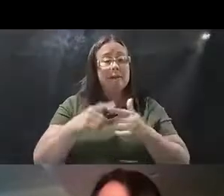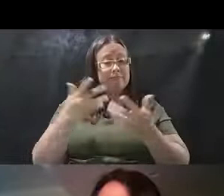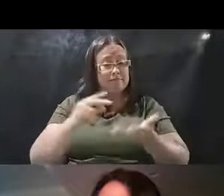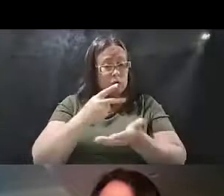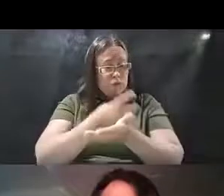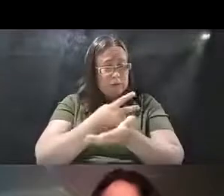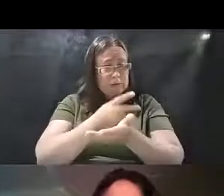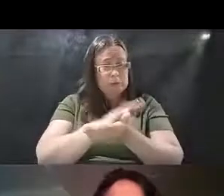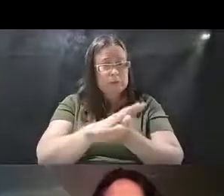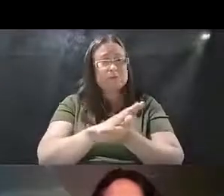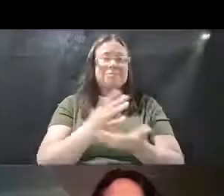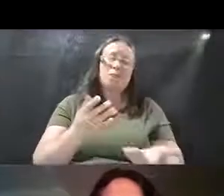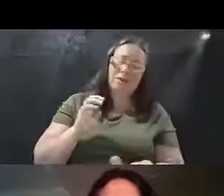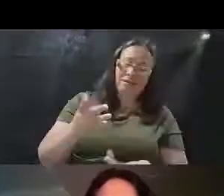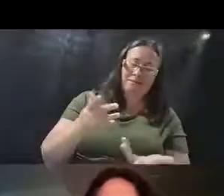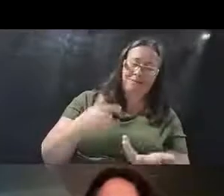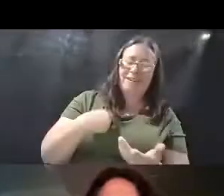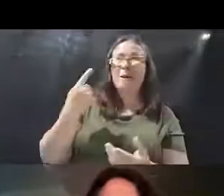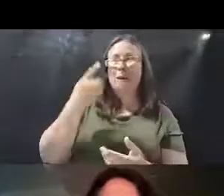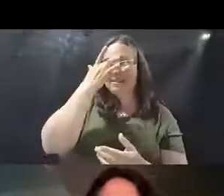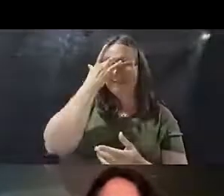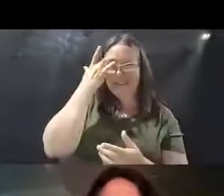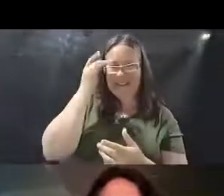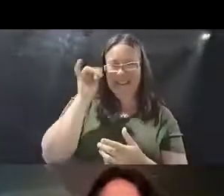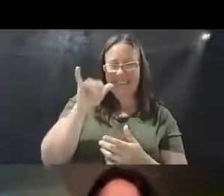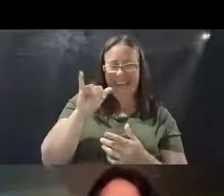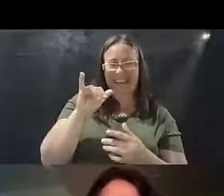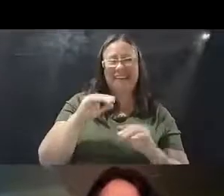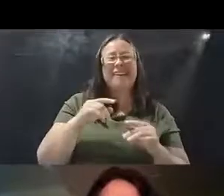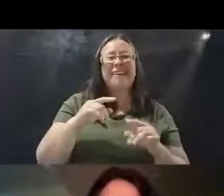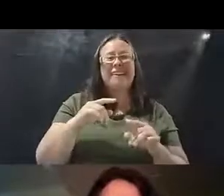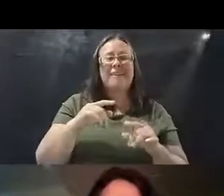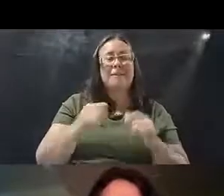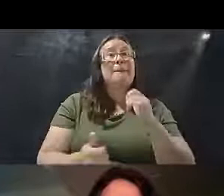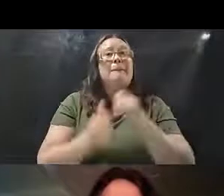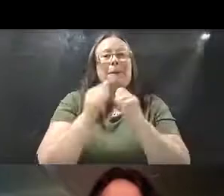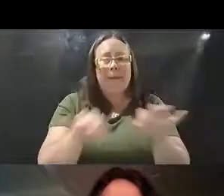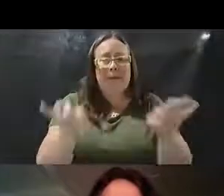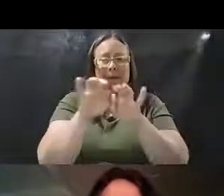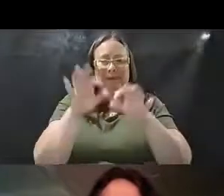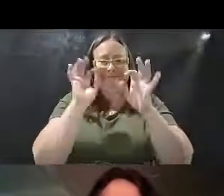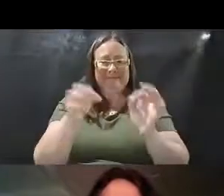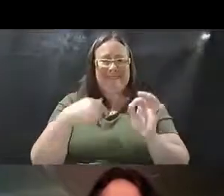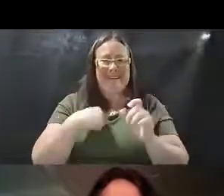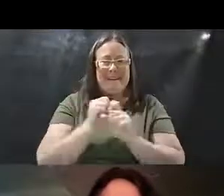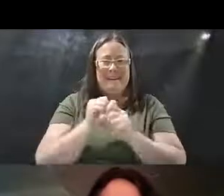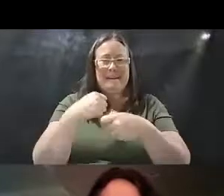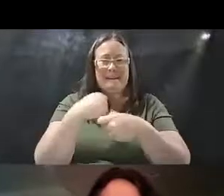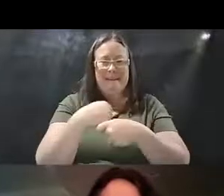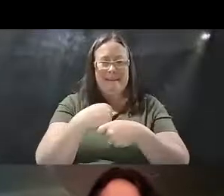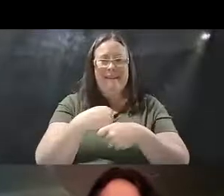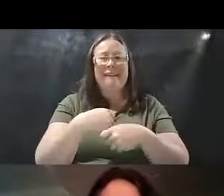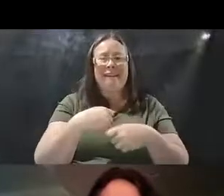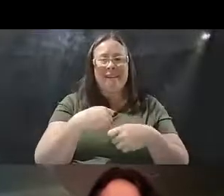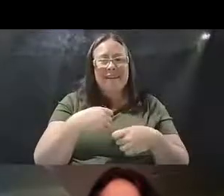was, well, I always forget this, the most important decision I ever made, and